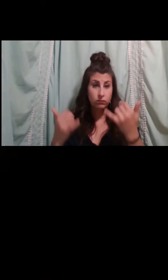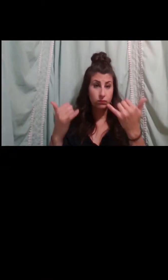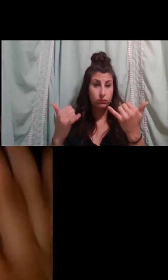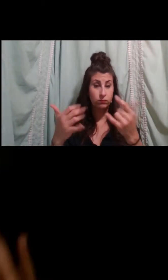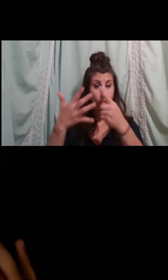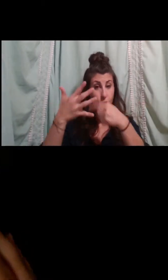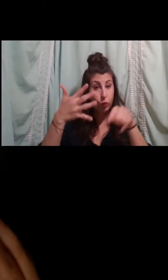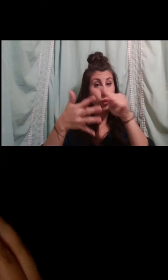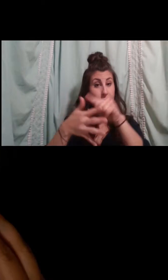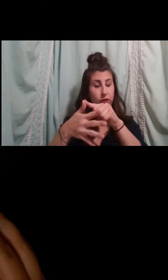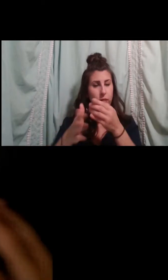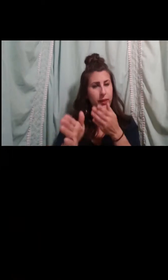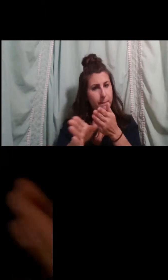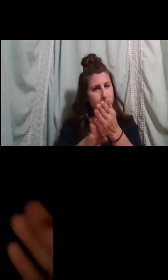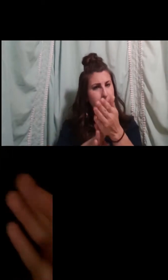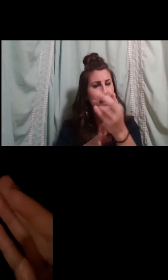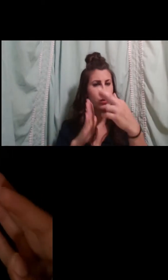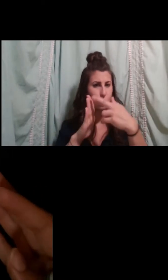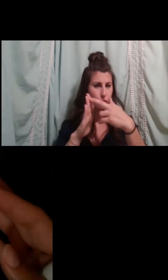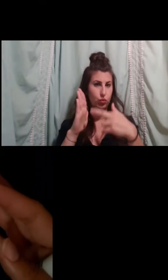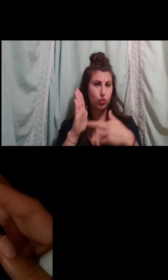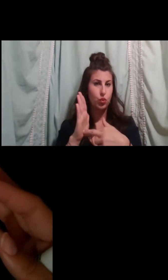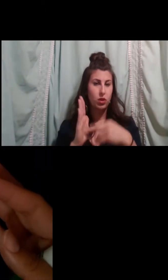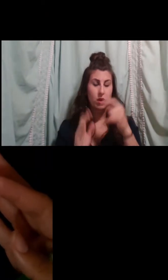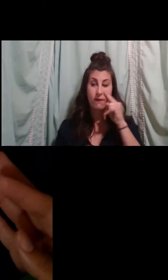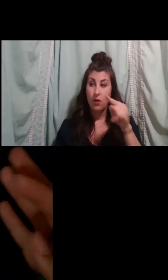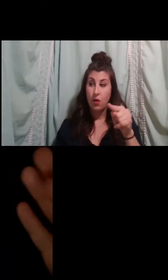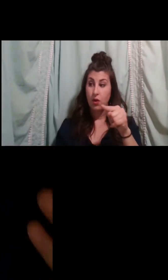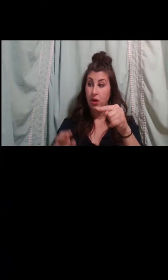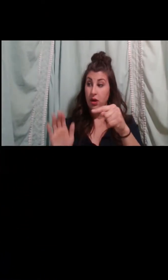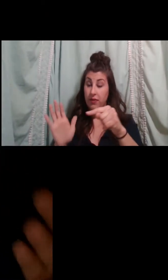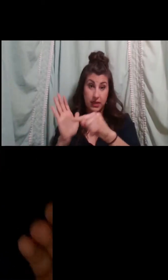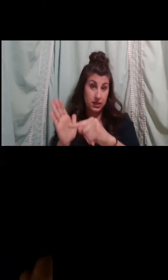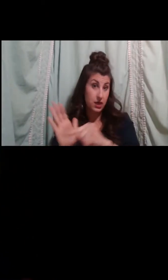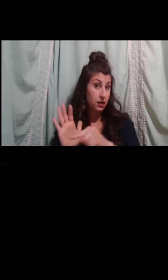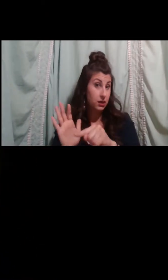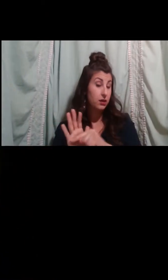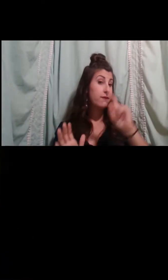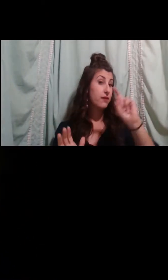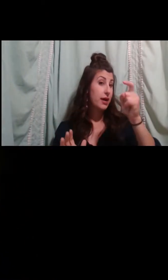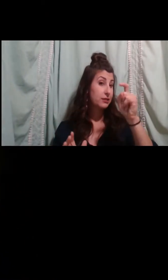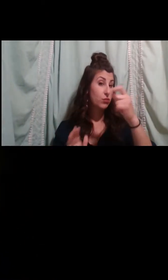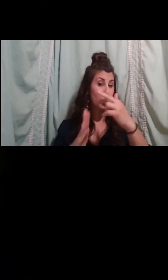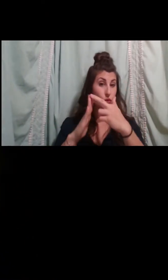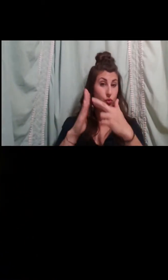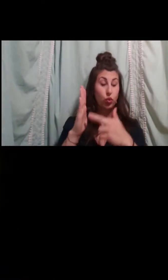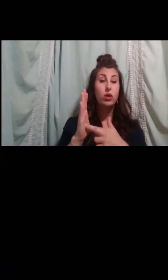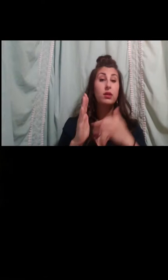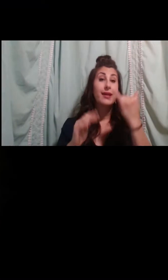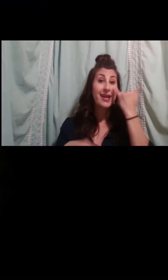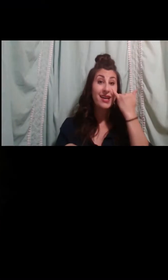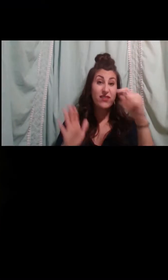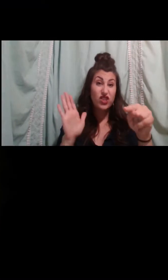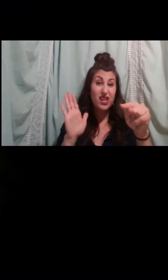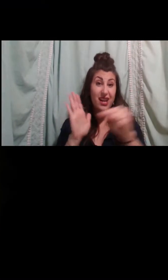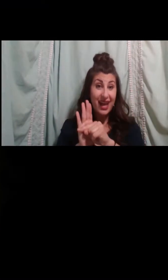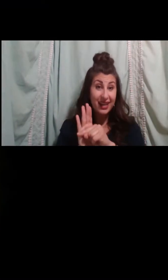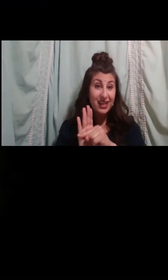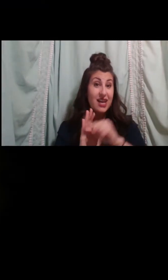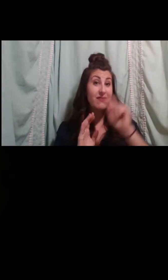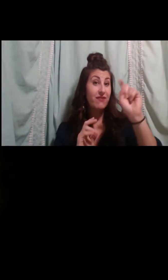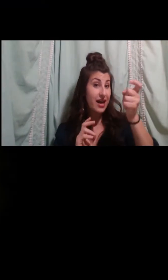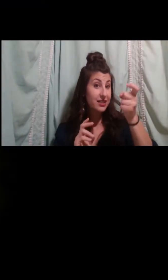So right now we just reviewed the main rule, the negative exponent rule. If there's a negative